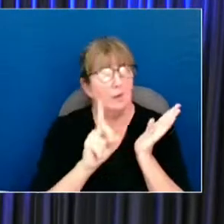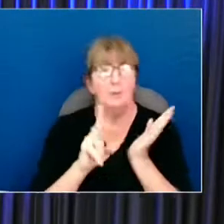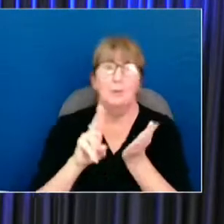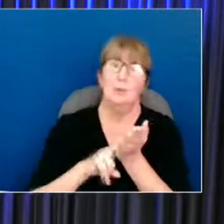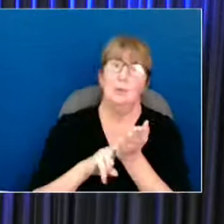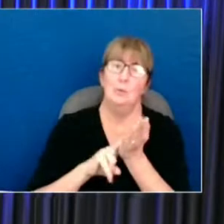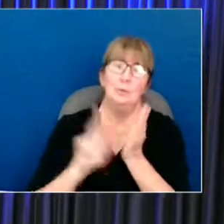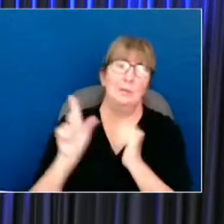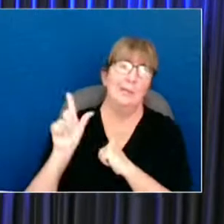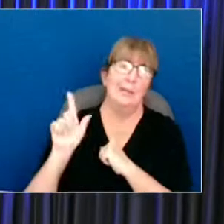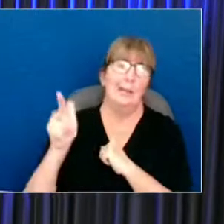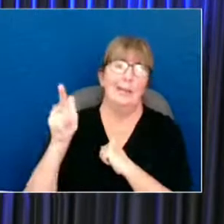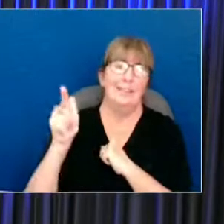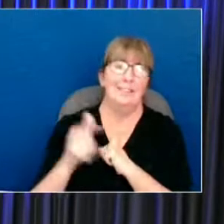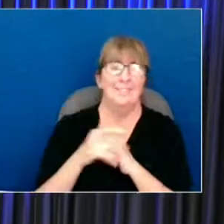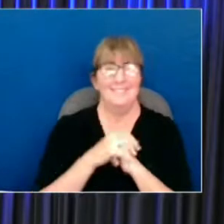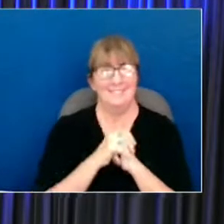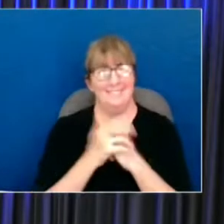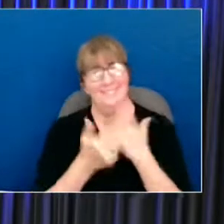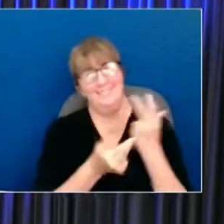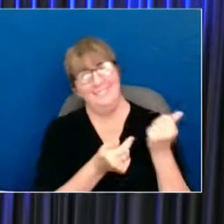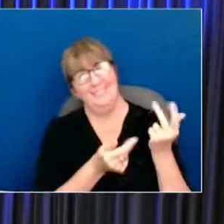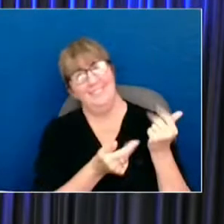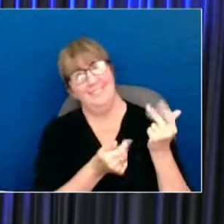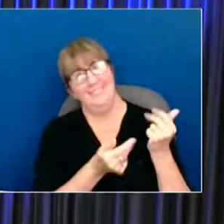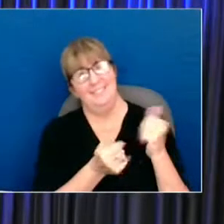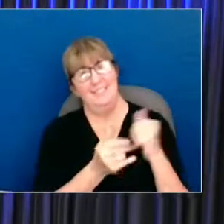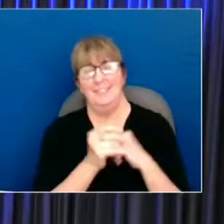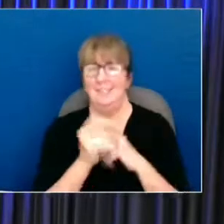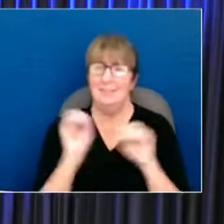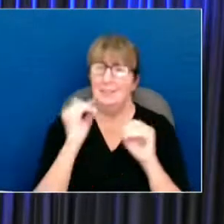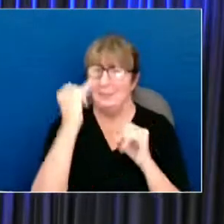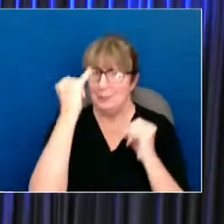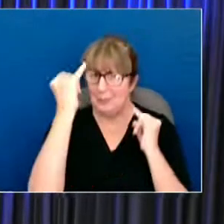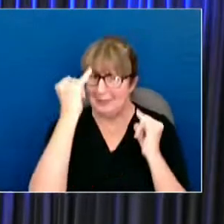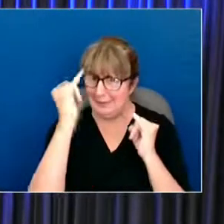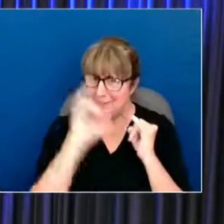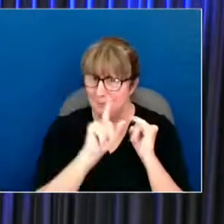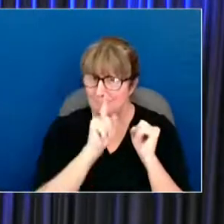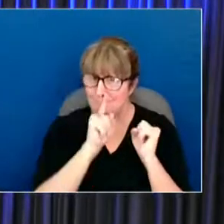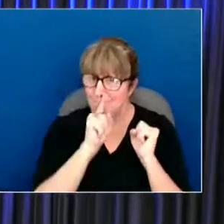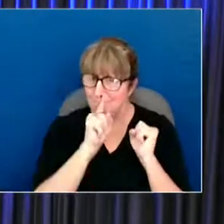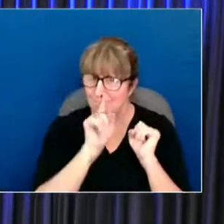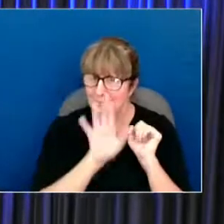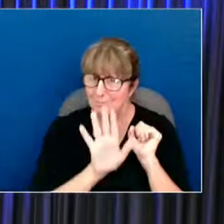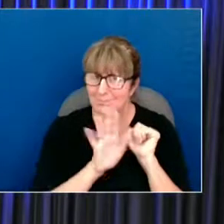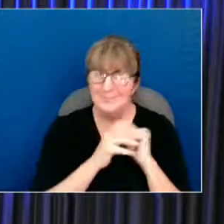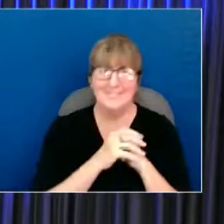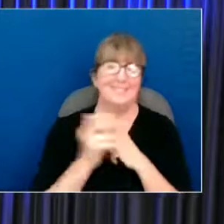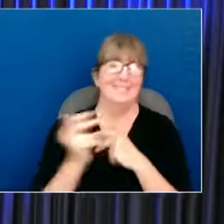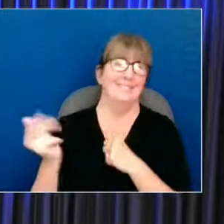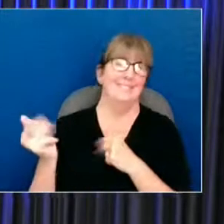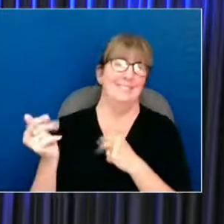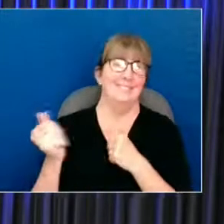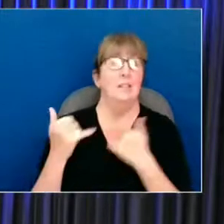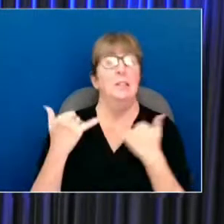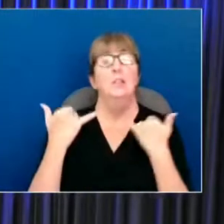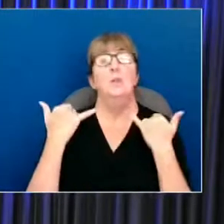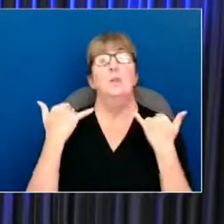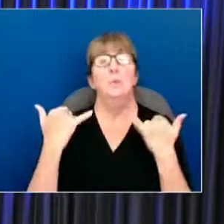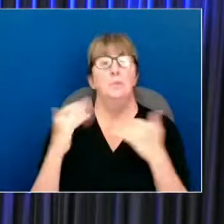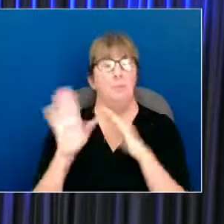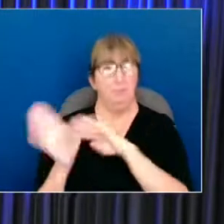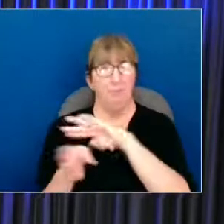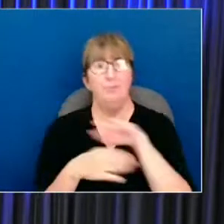later. Don't give them any ideas. Come on now. So anyway, so now